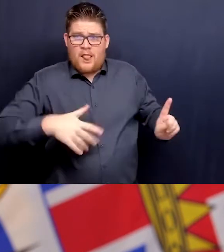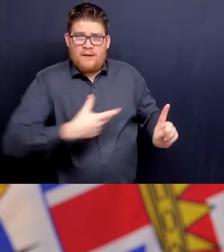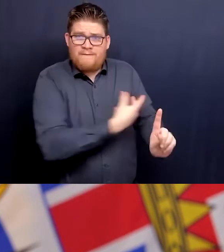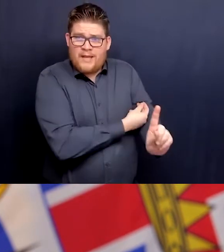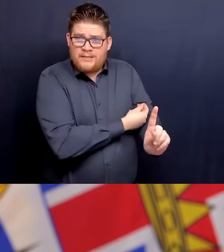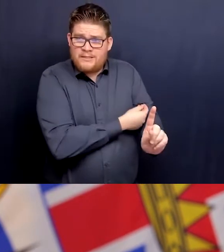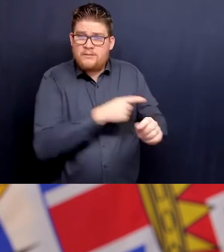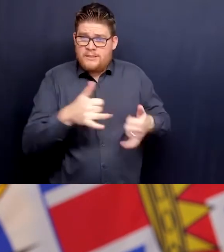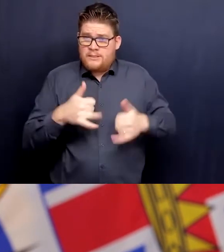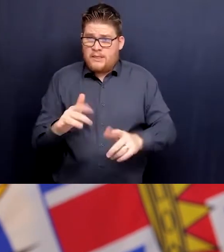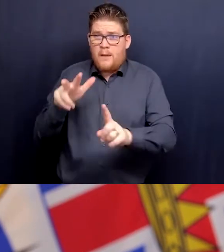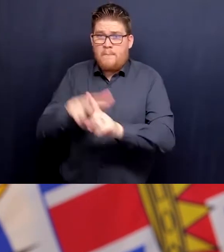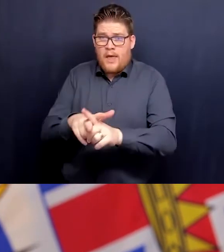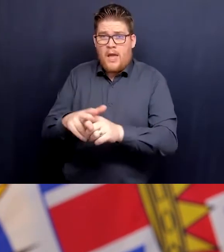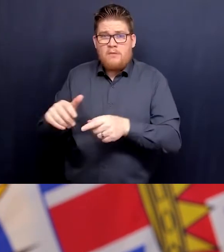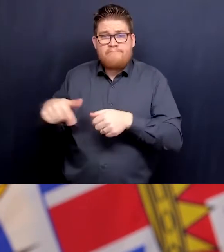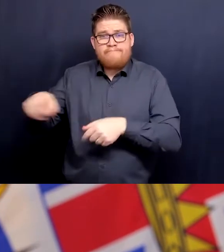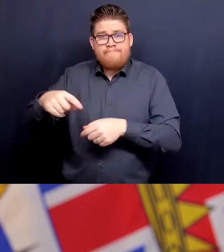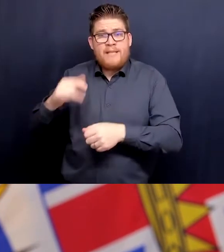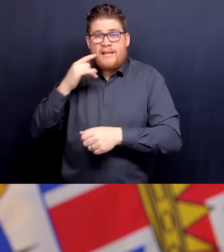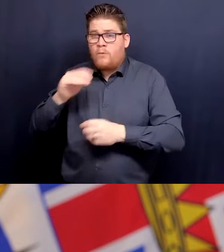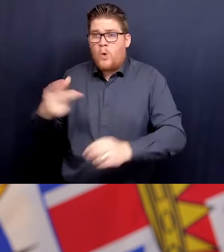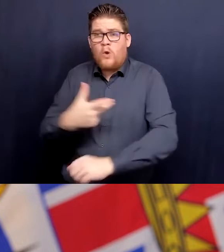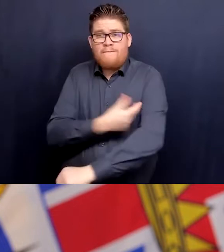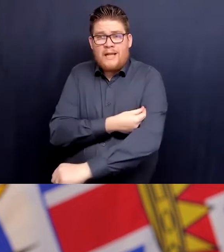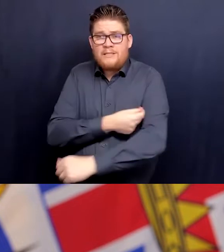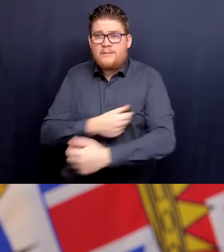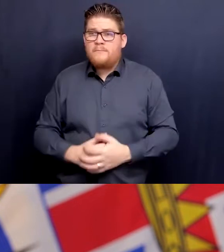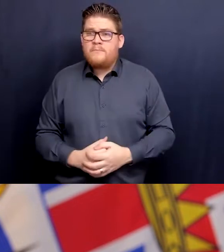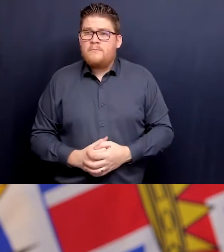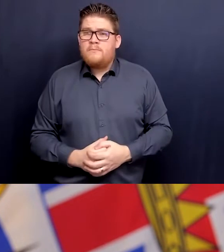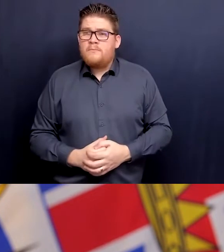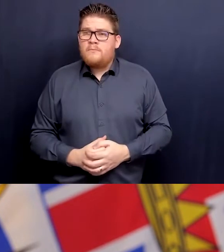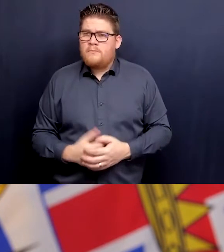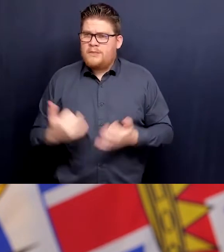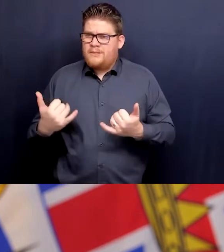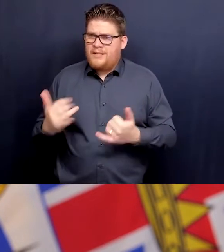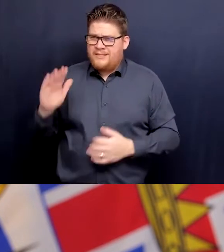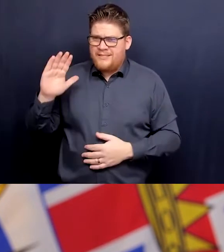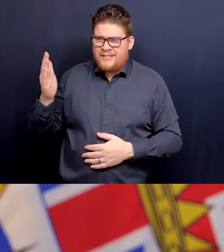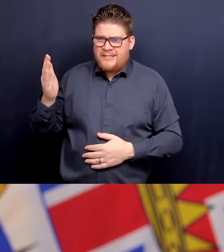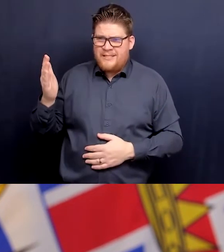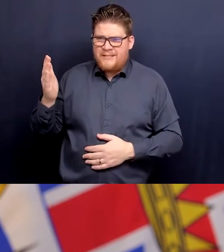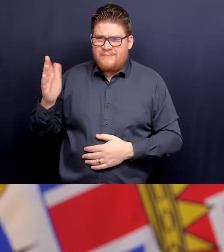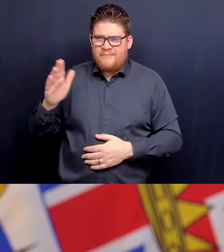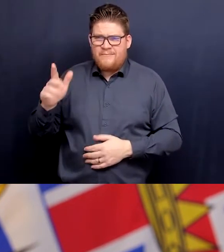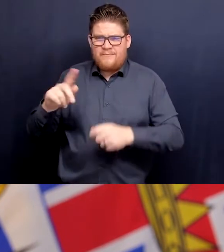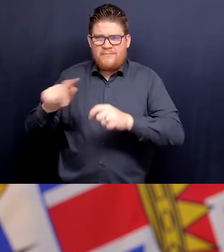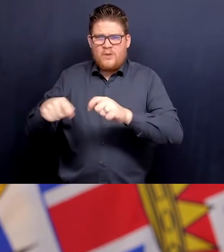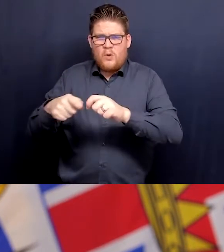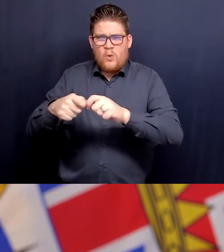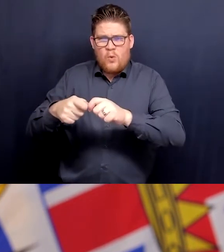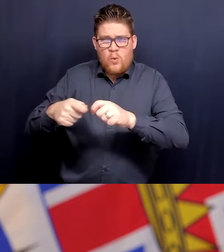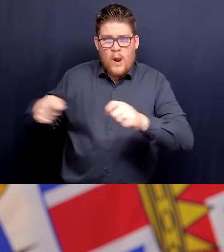the tone of this press conference seems to be one of a farewell for now. What do you expect in terms of updates for the public